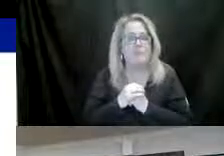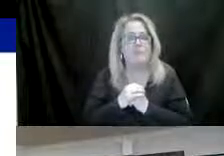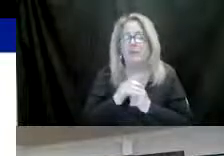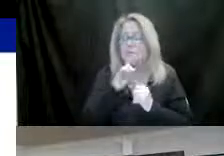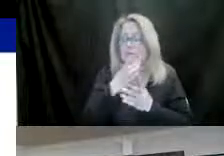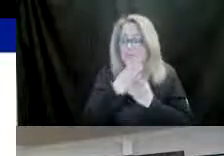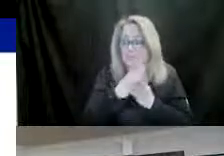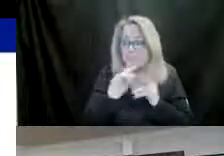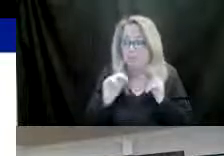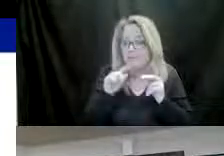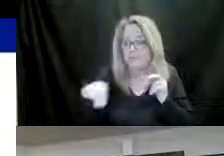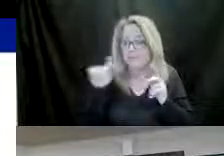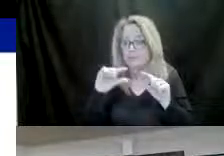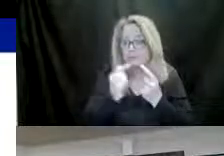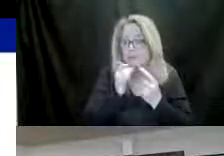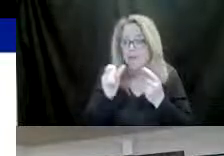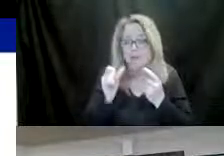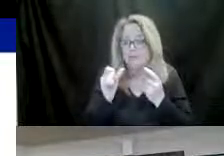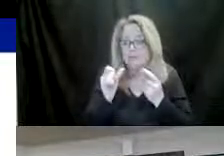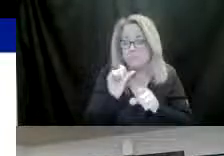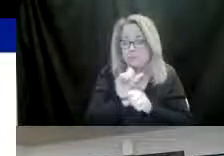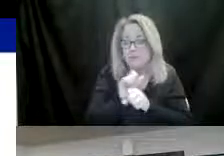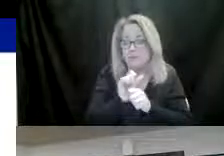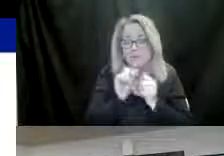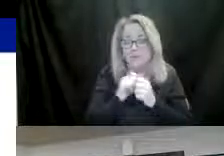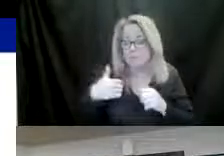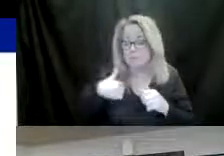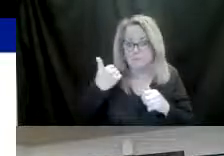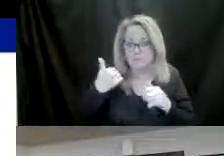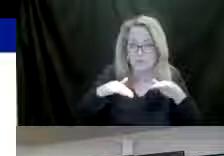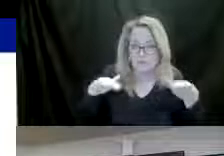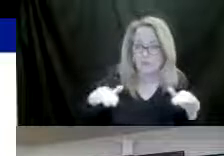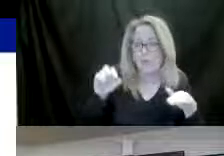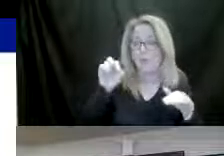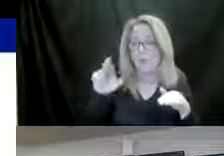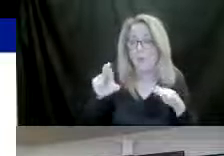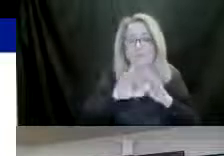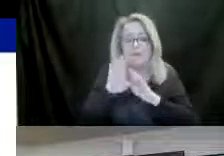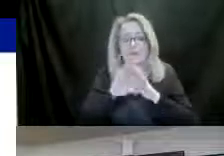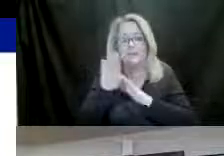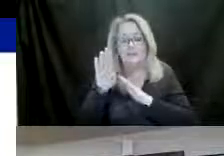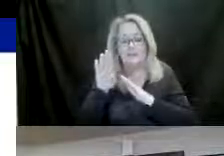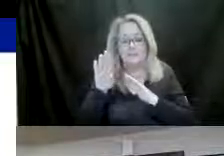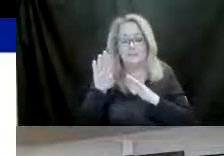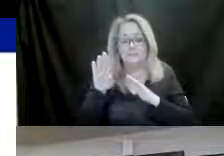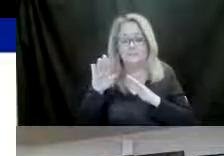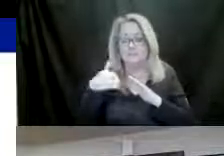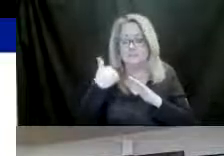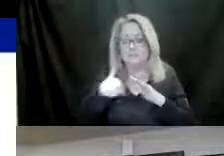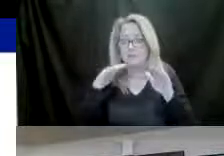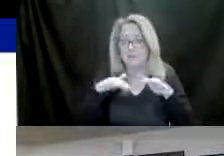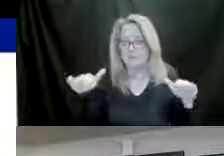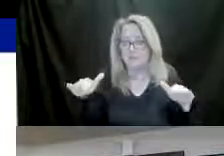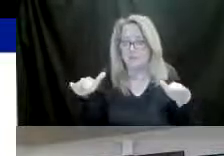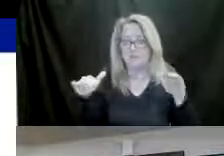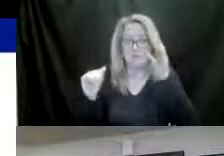group who are not automatically working with young children or developmentally young children, and kind of just